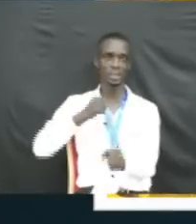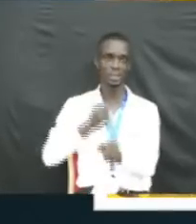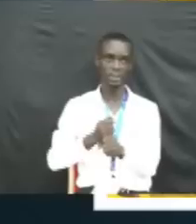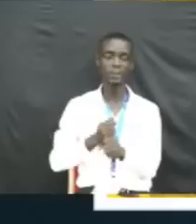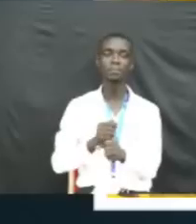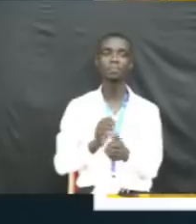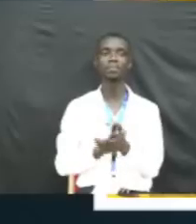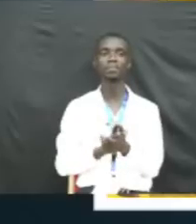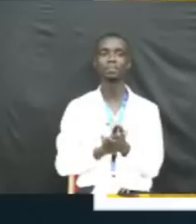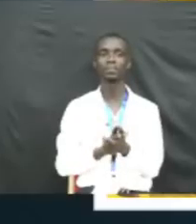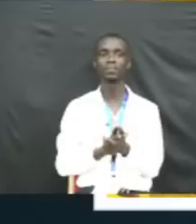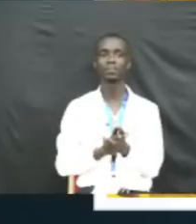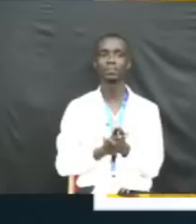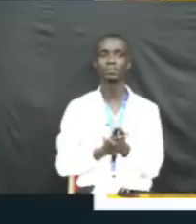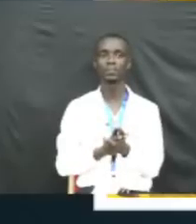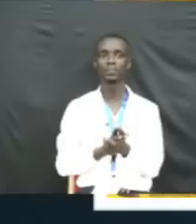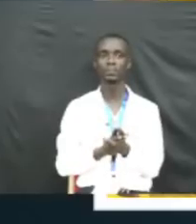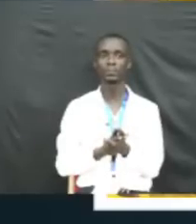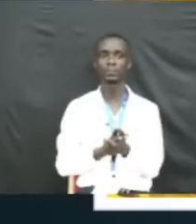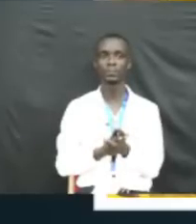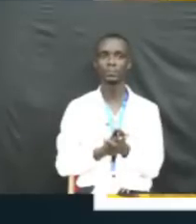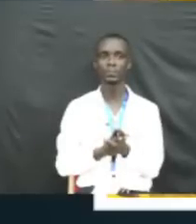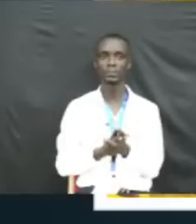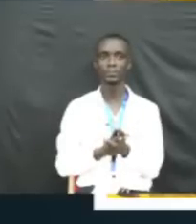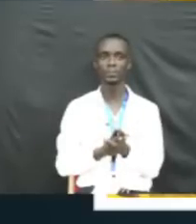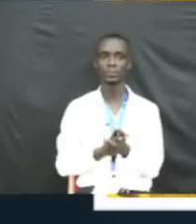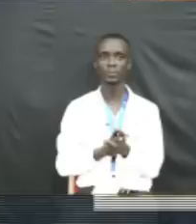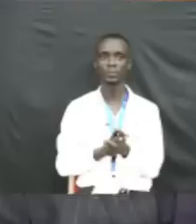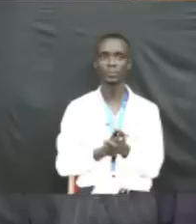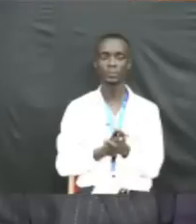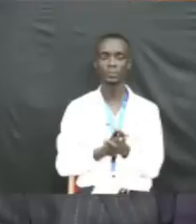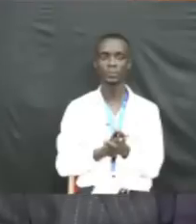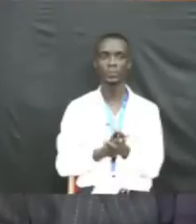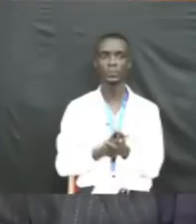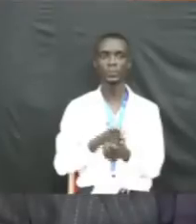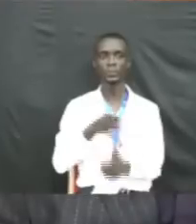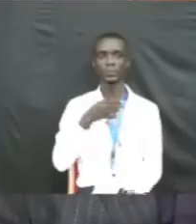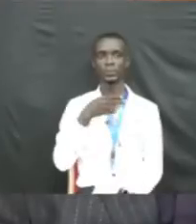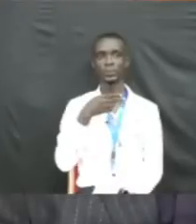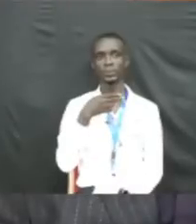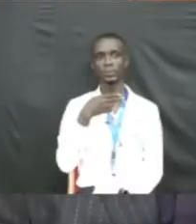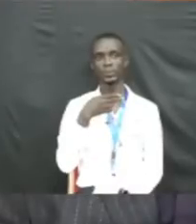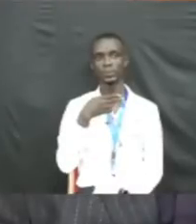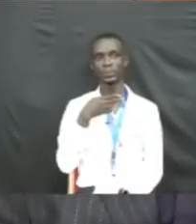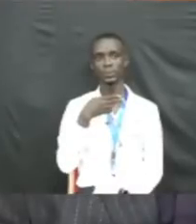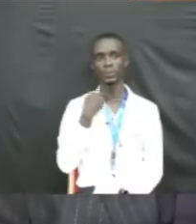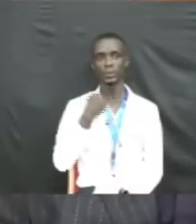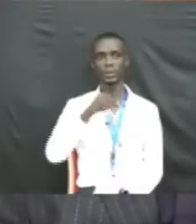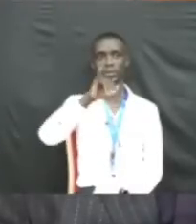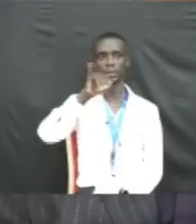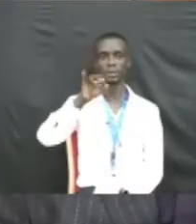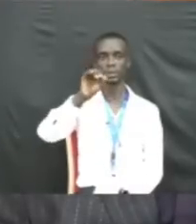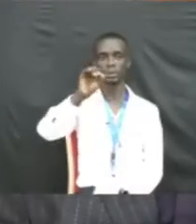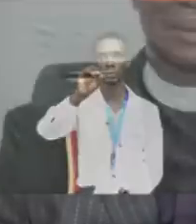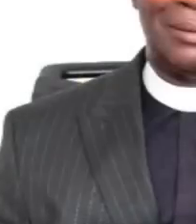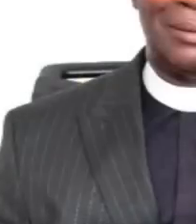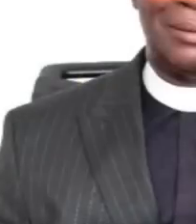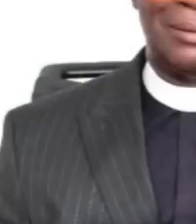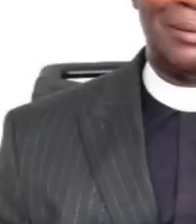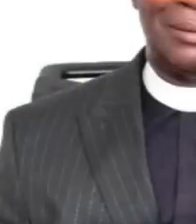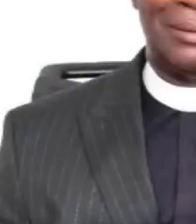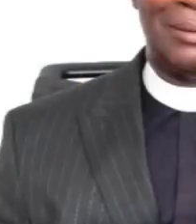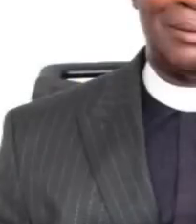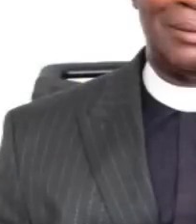Joseph Mensah Krampa also served for 26 years. Steven